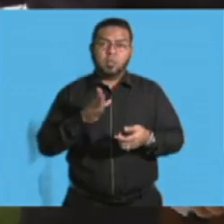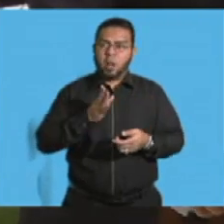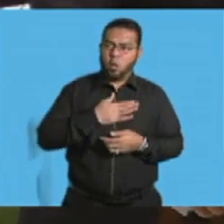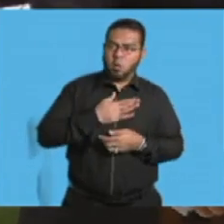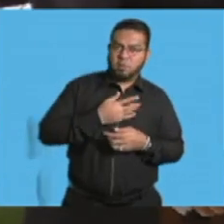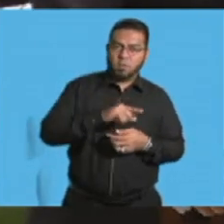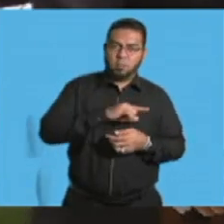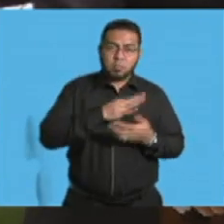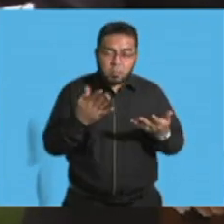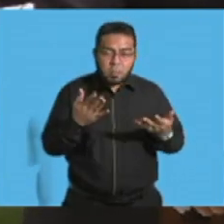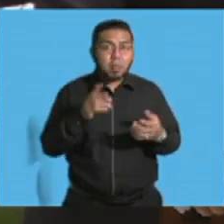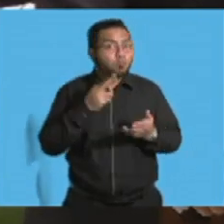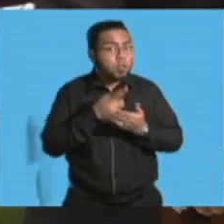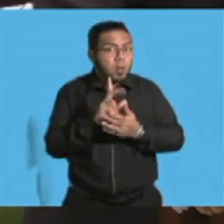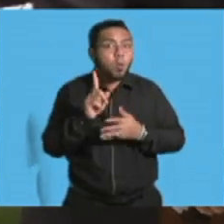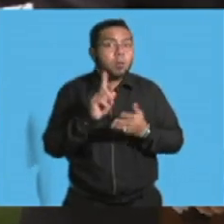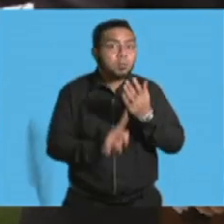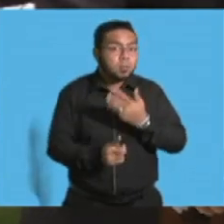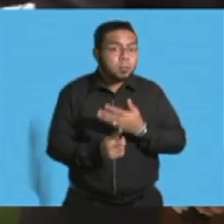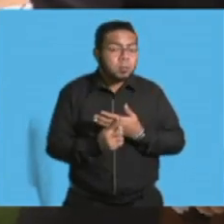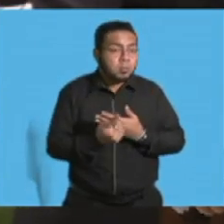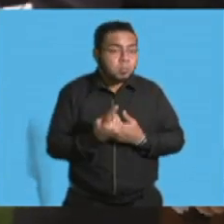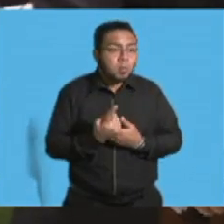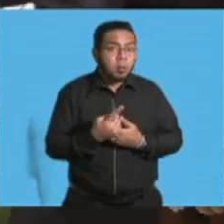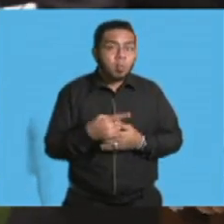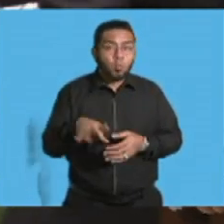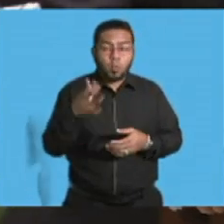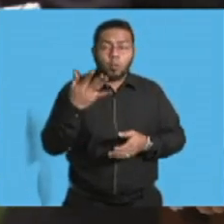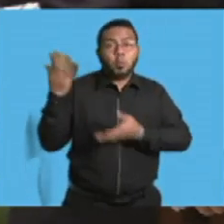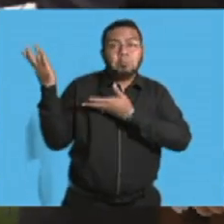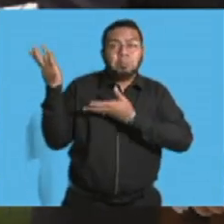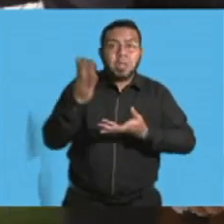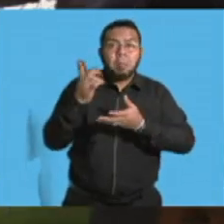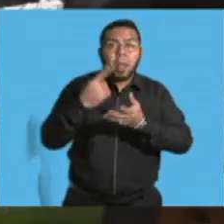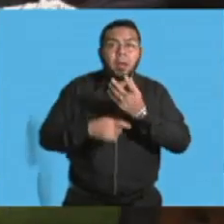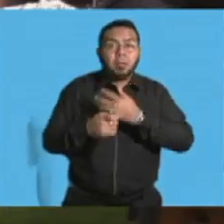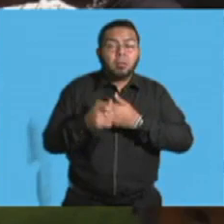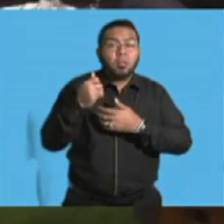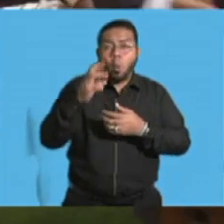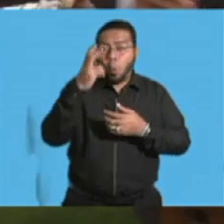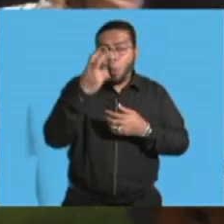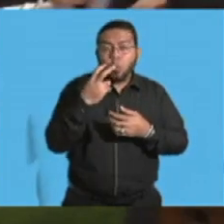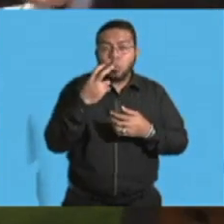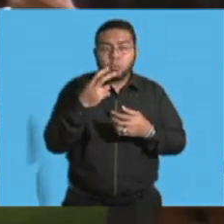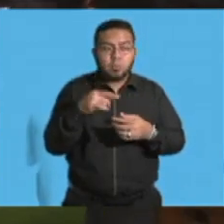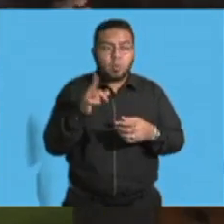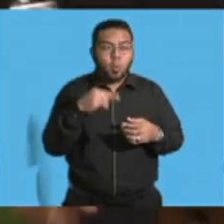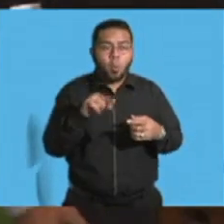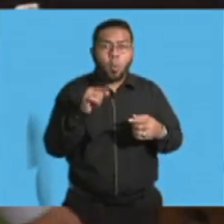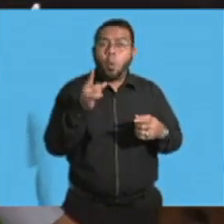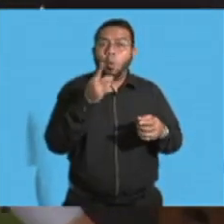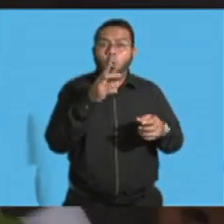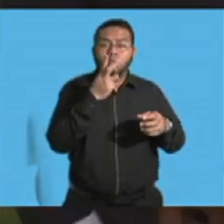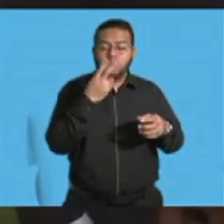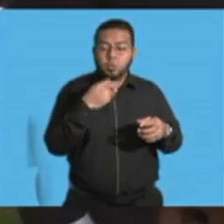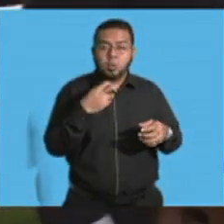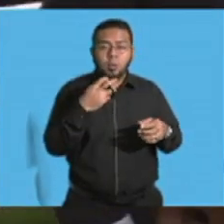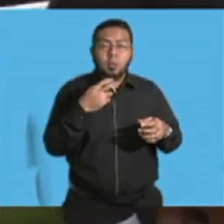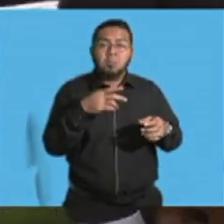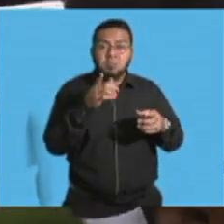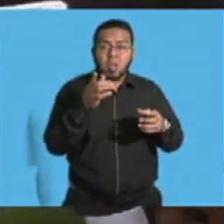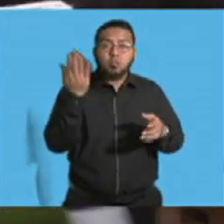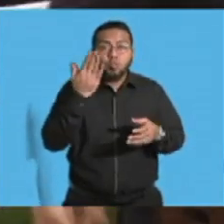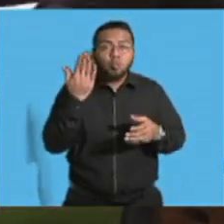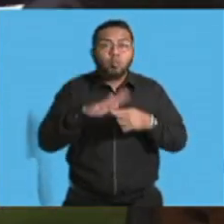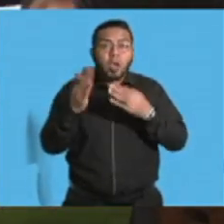empathetic. But really, it is a ploy to bring back the old system of appointments based on who you know, an old boy, old girl, status and where you come